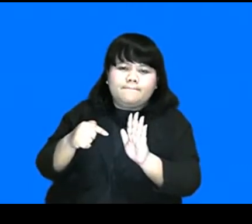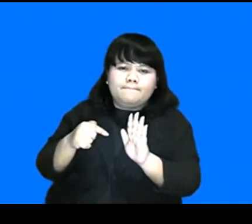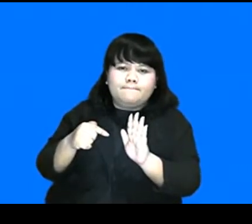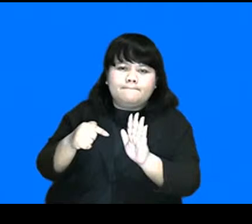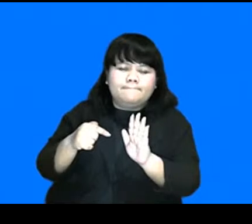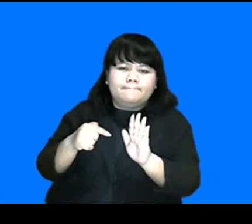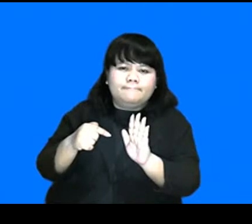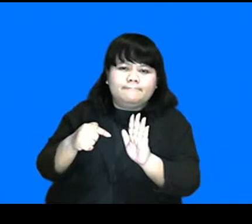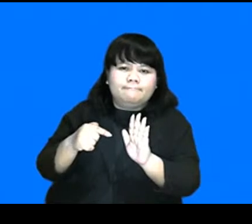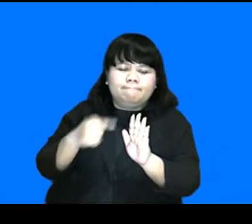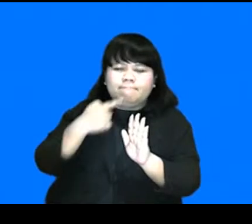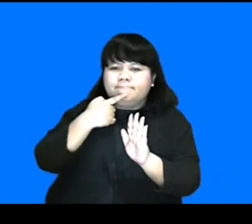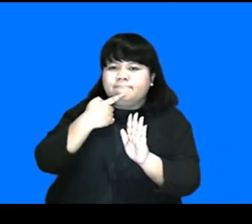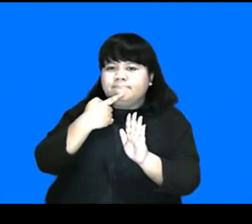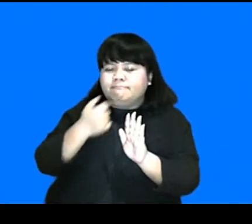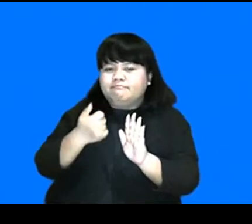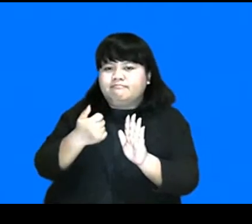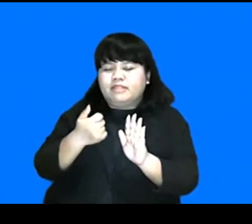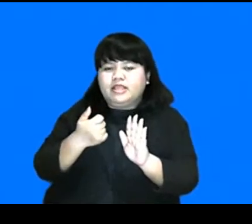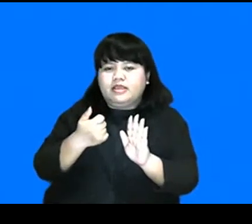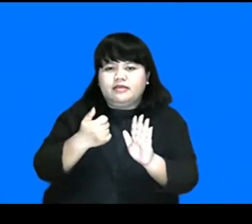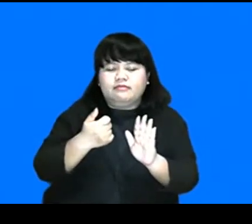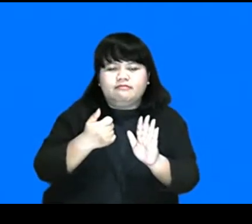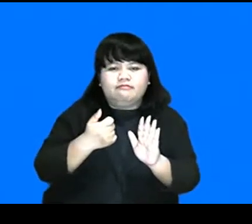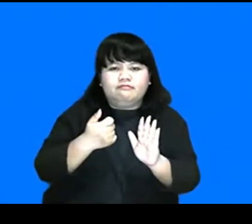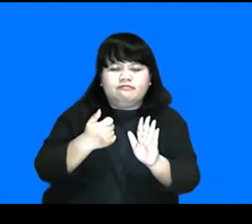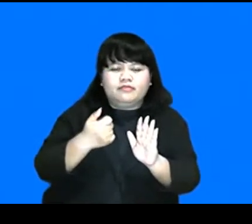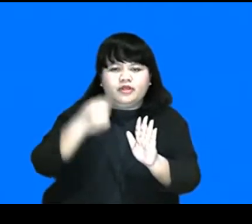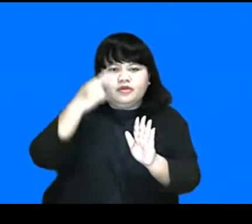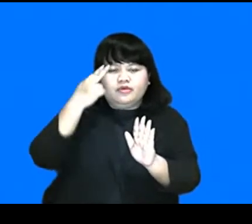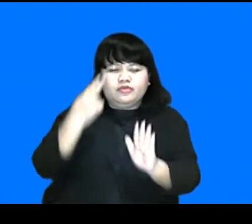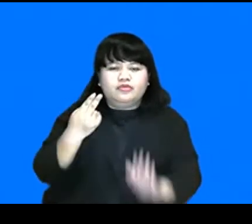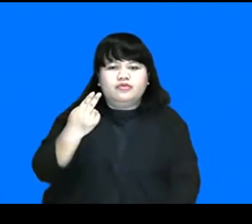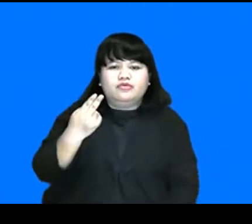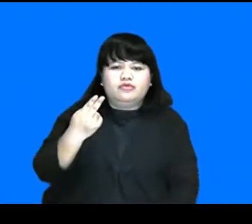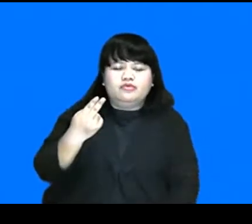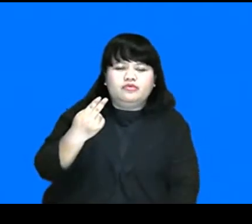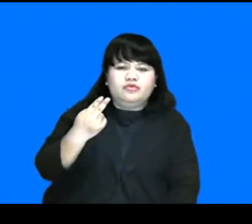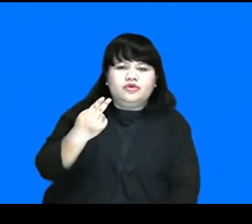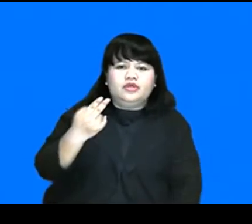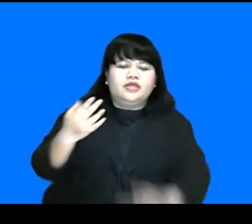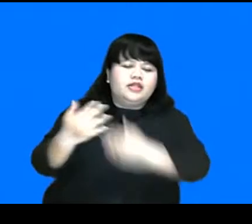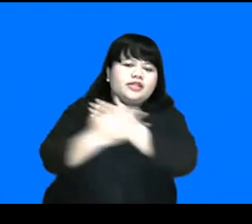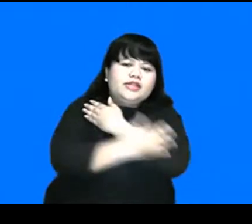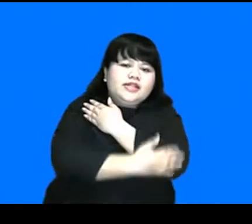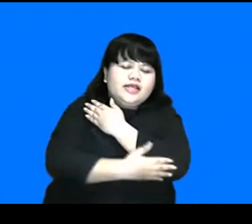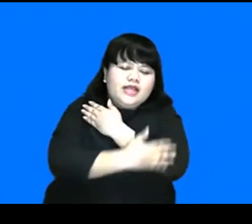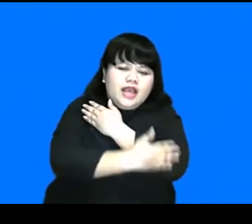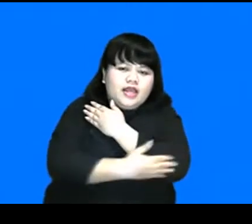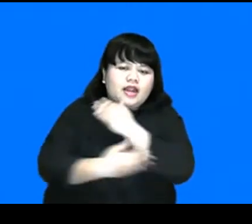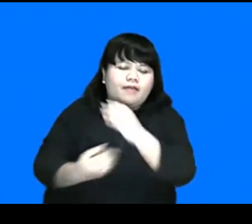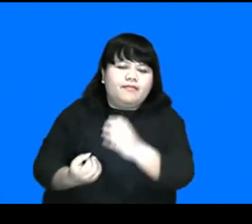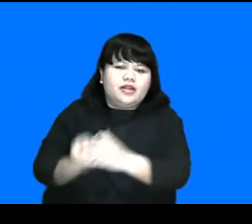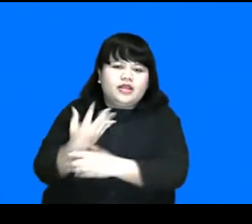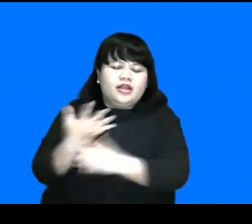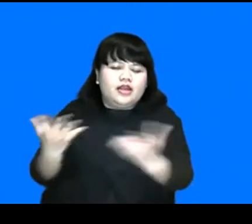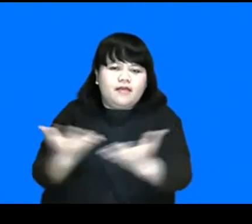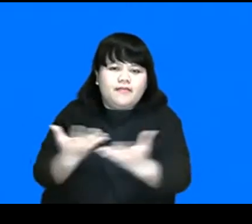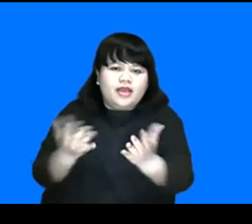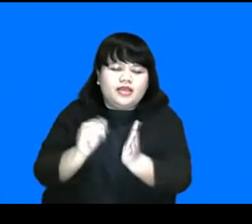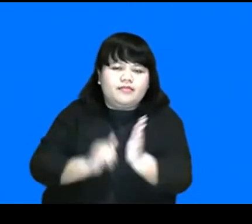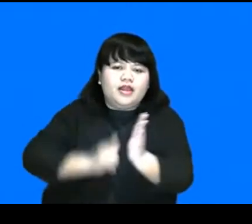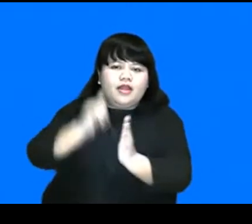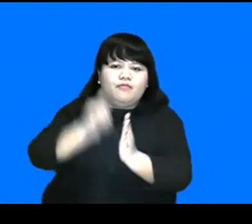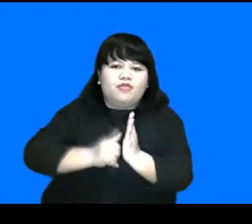the developing nations, towards the need of the crisis-ridden countries, and how the proposal would turn out, that should be the